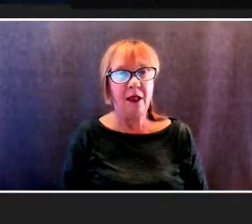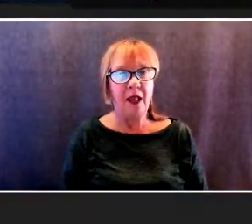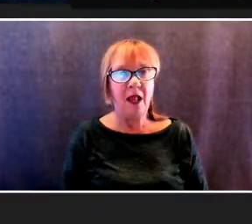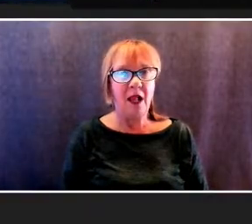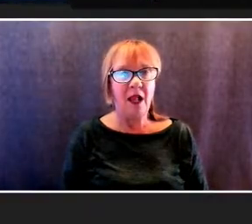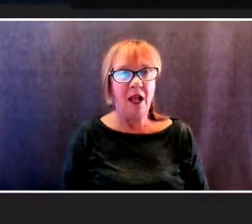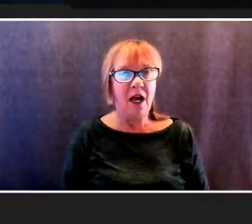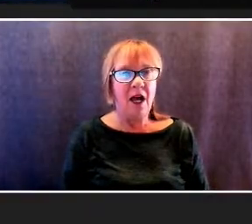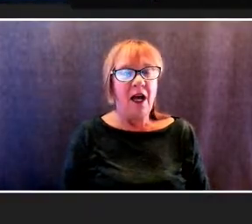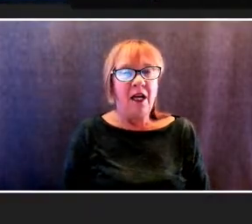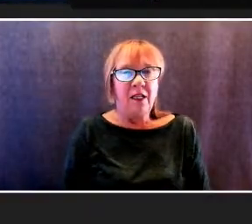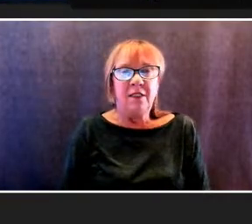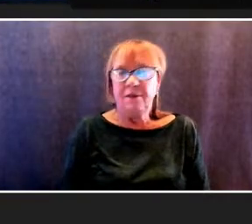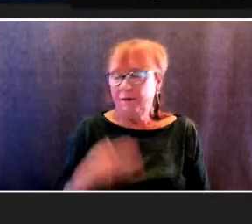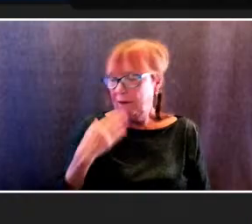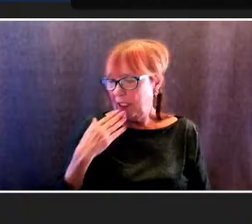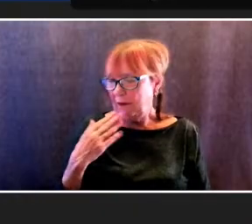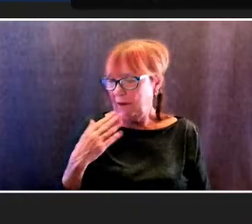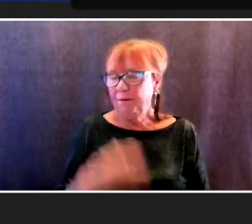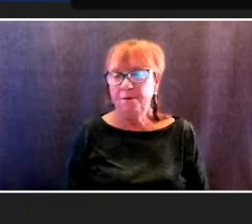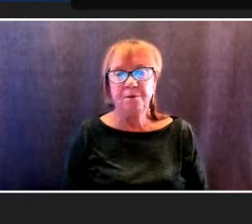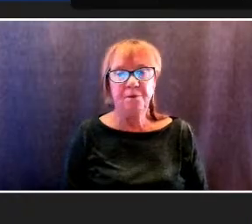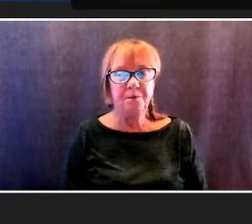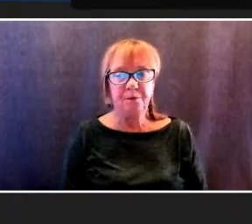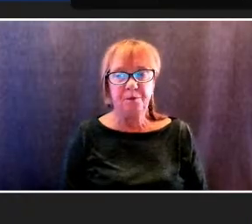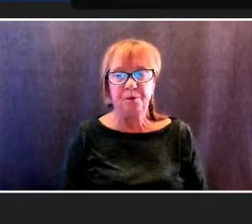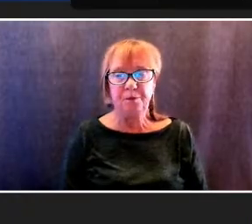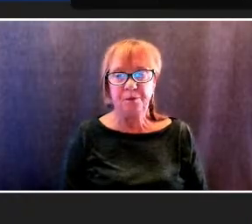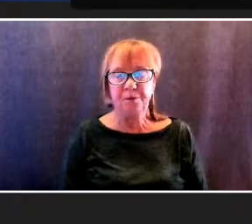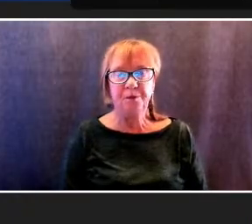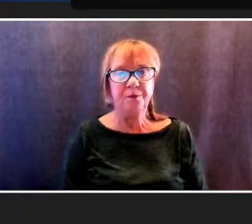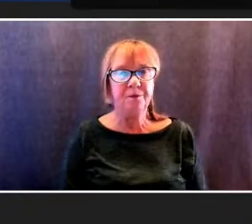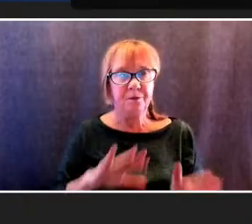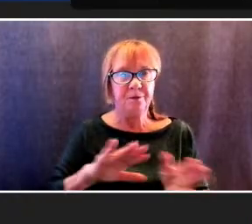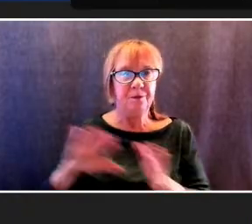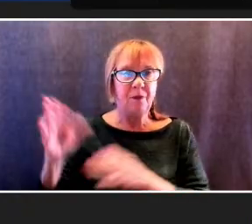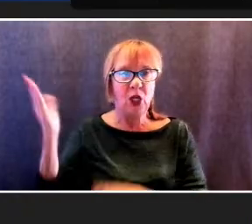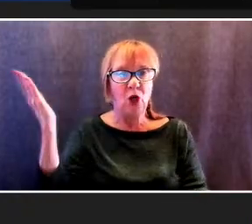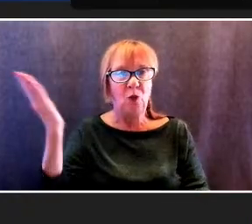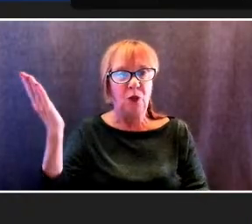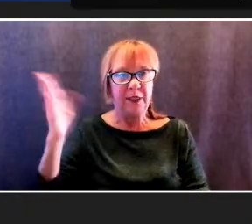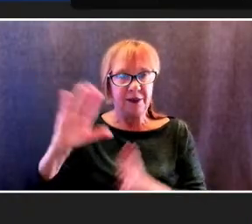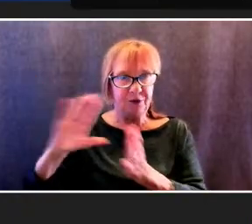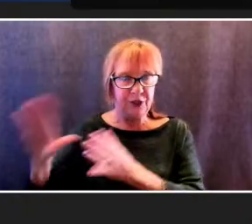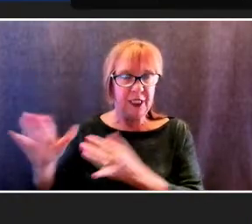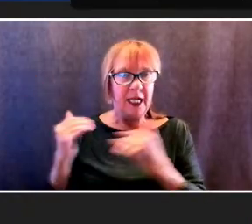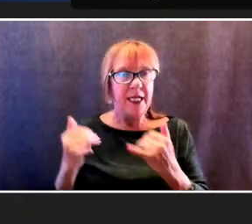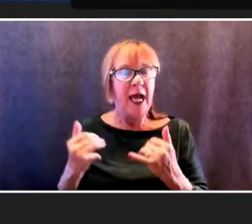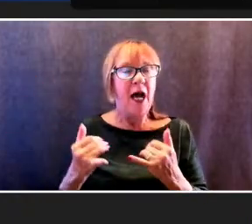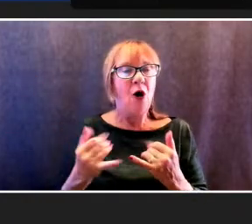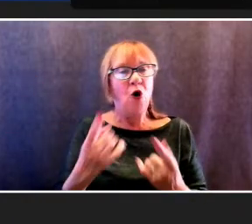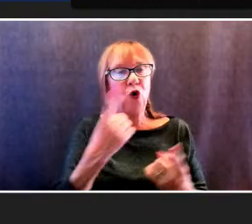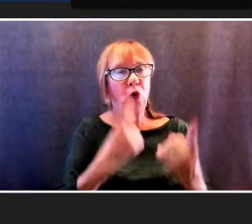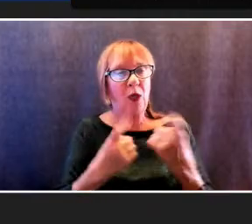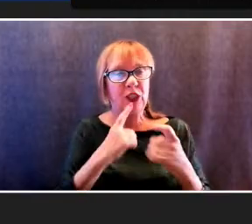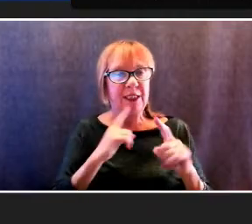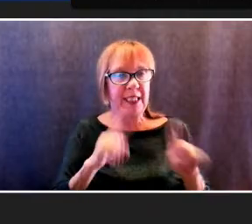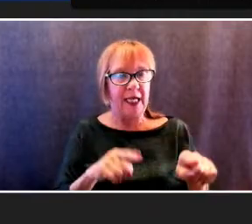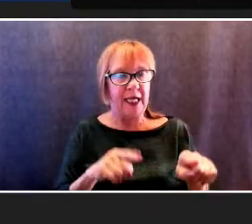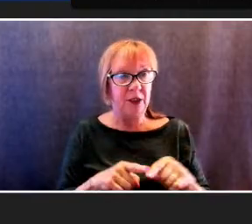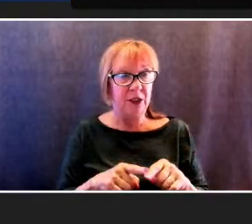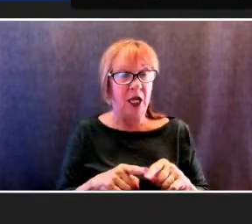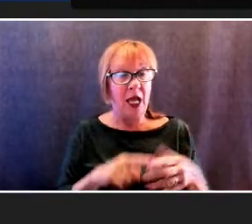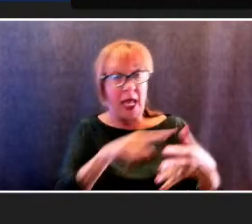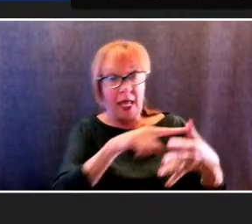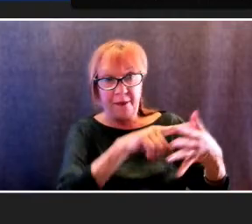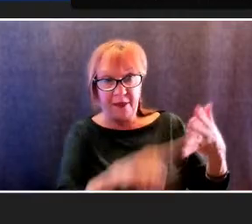Thank you very much. Now we'll transition to the question and answer portion of our evening. The following questions were